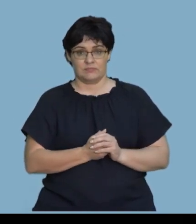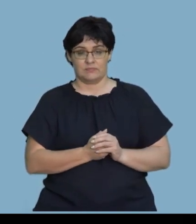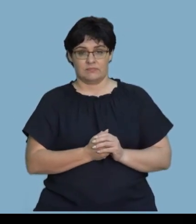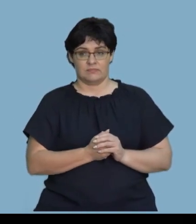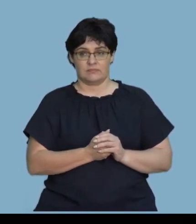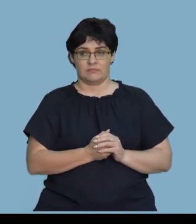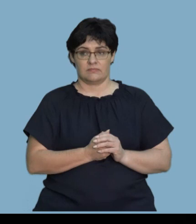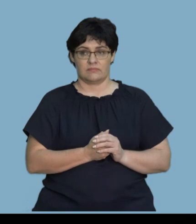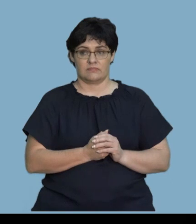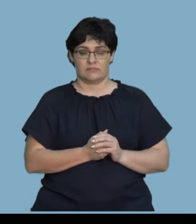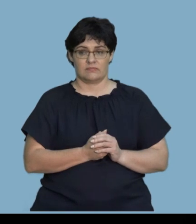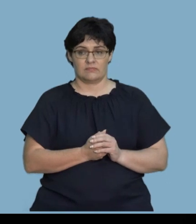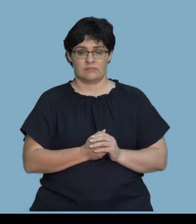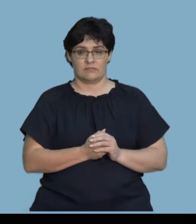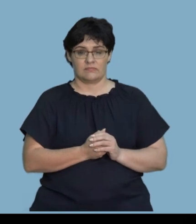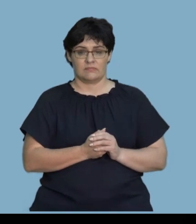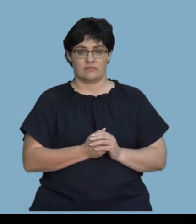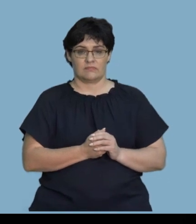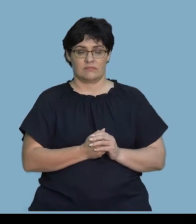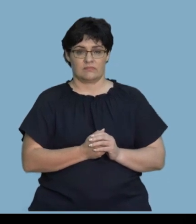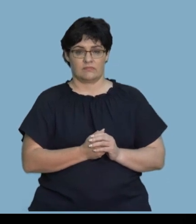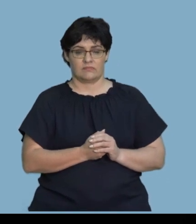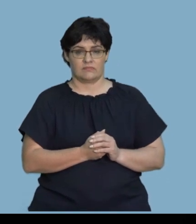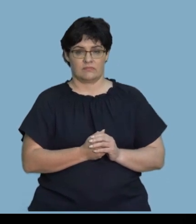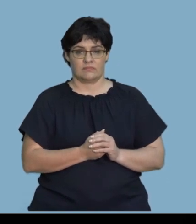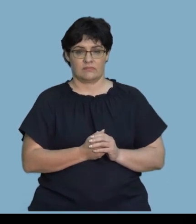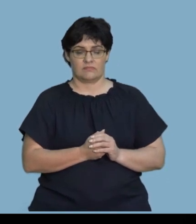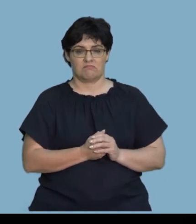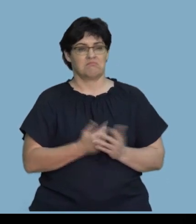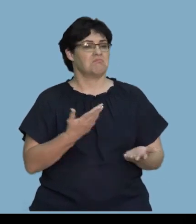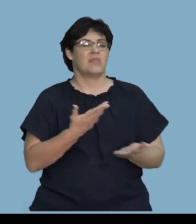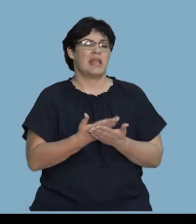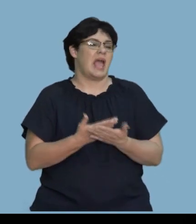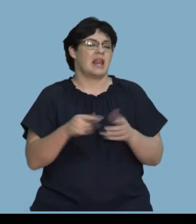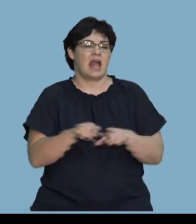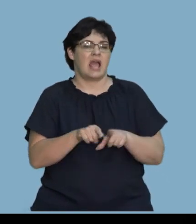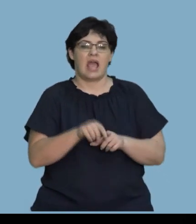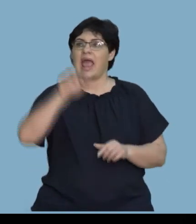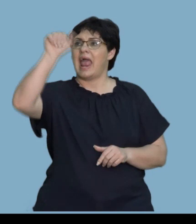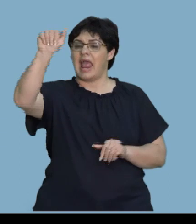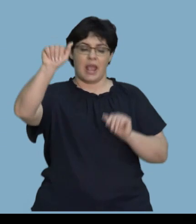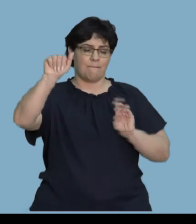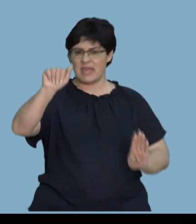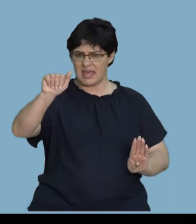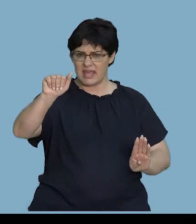okay, between 2 points, okay. It could be, in this case, A and B, okay,